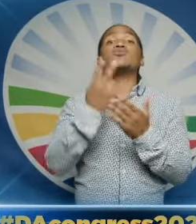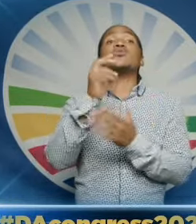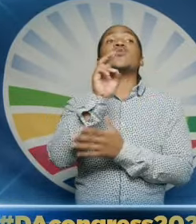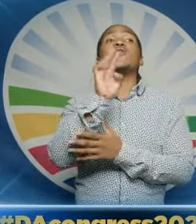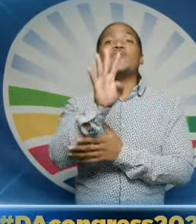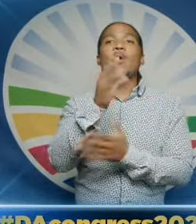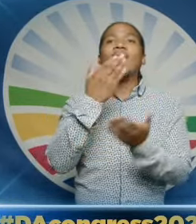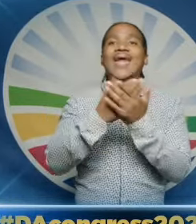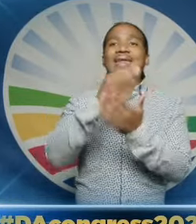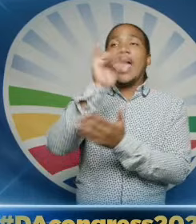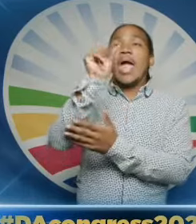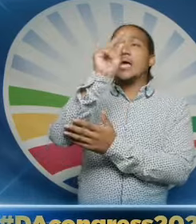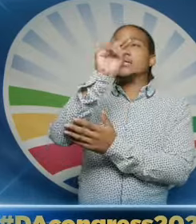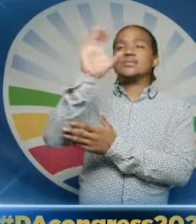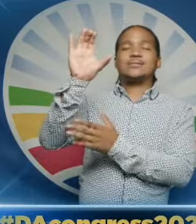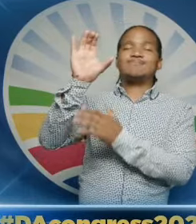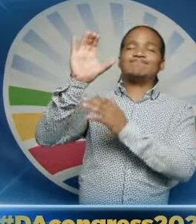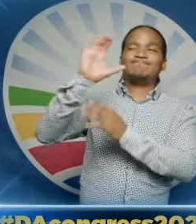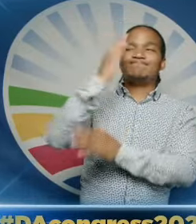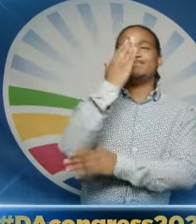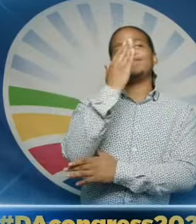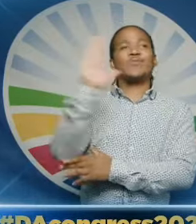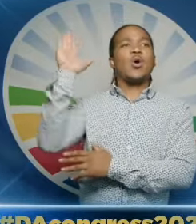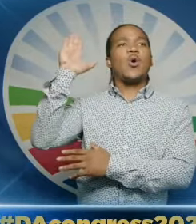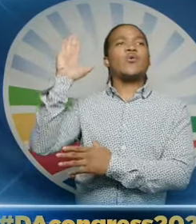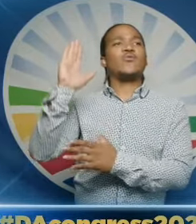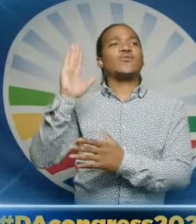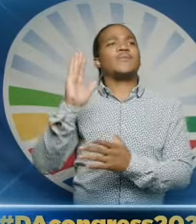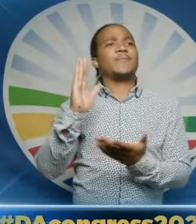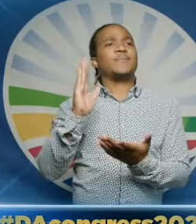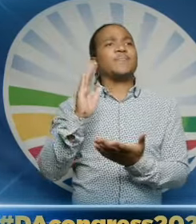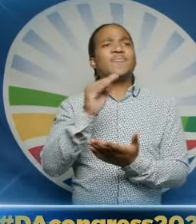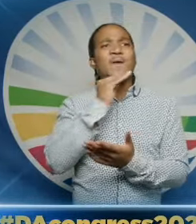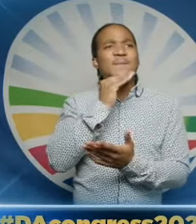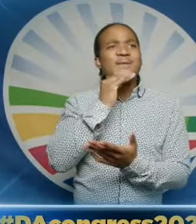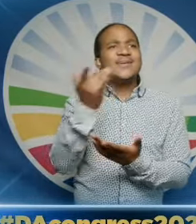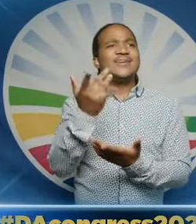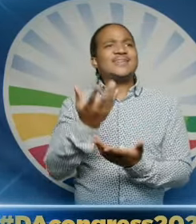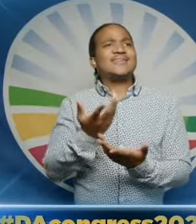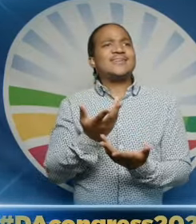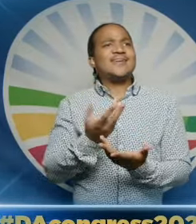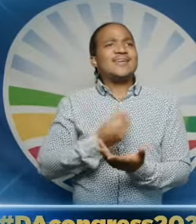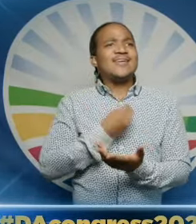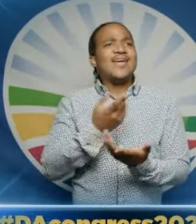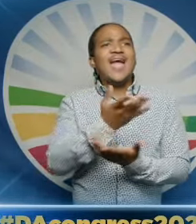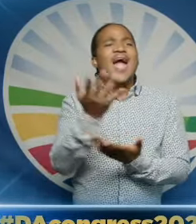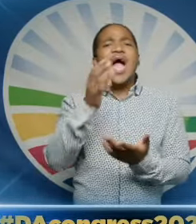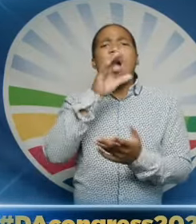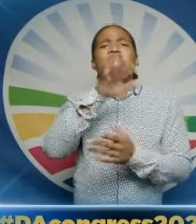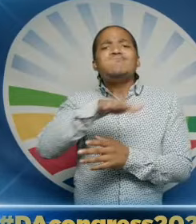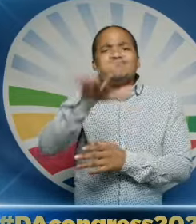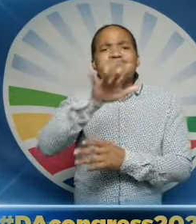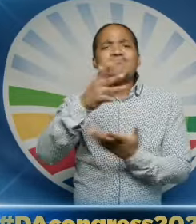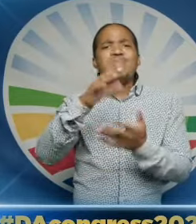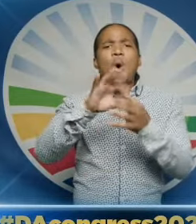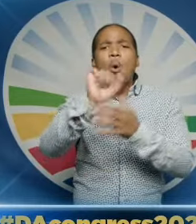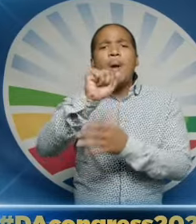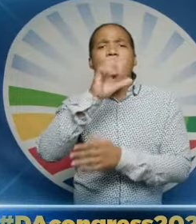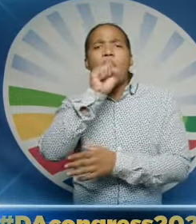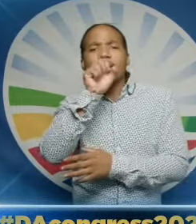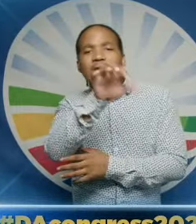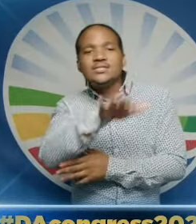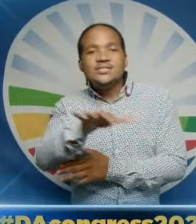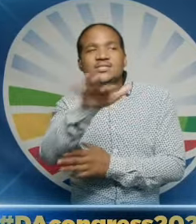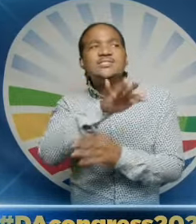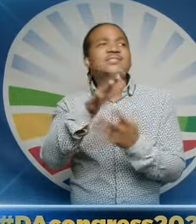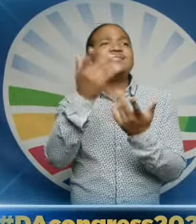the ANC and bring the DA difference to Kirkwood. I mean, then Emma Orangini, the people need to feel that they